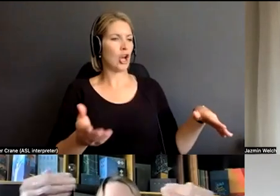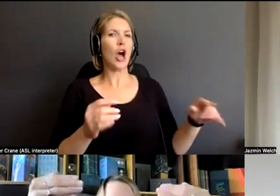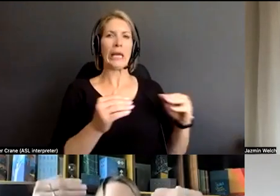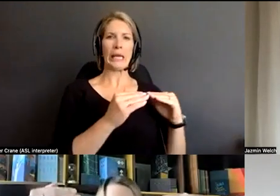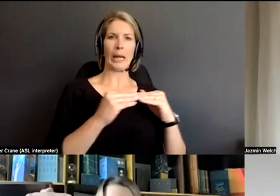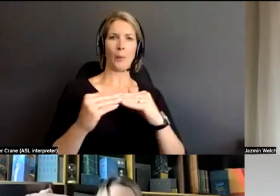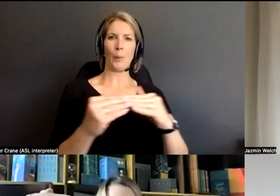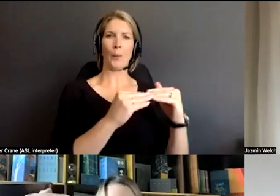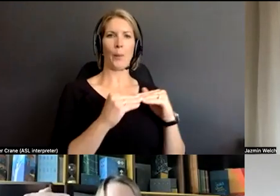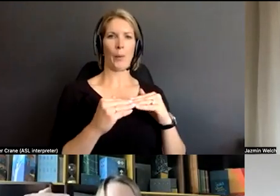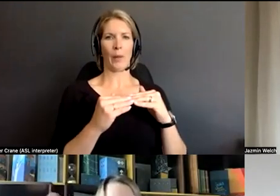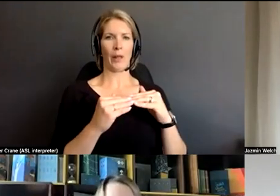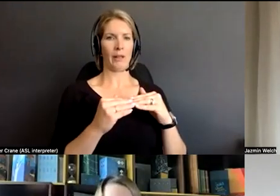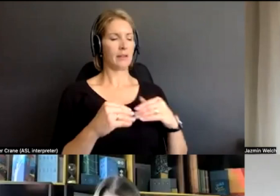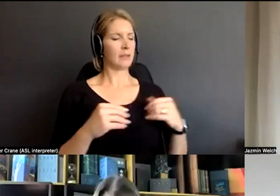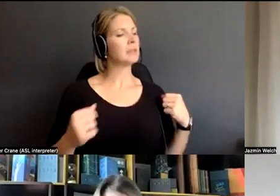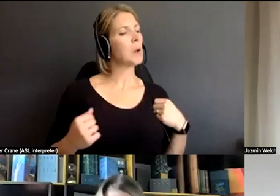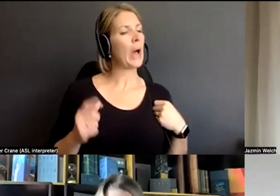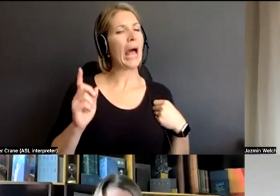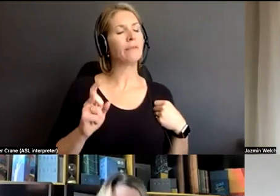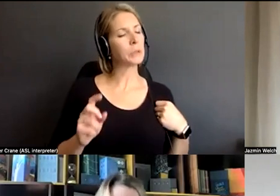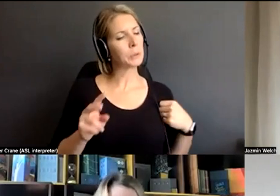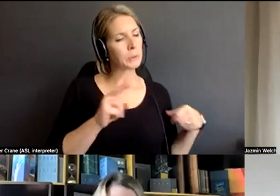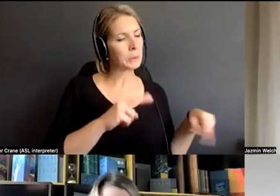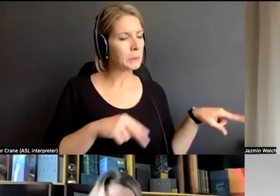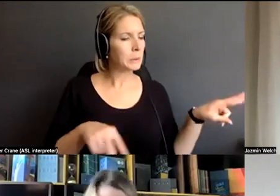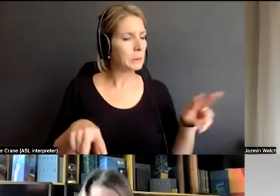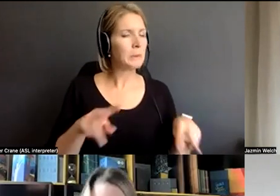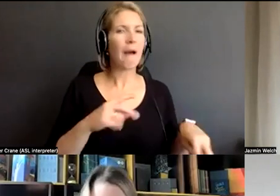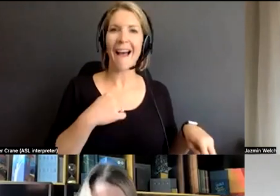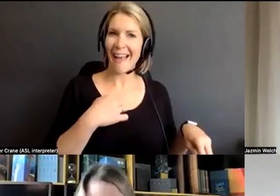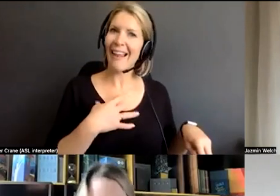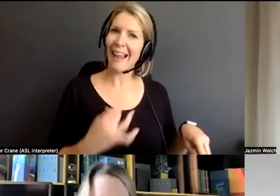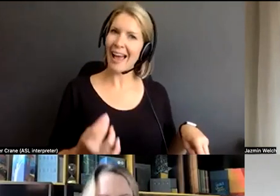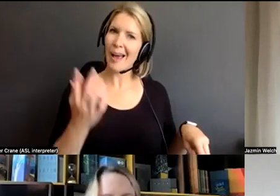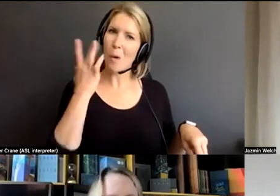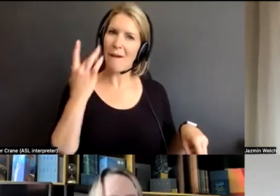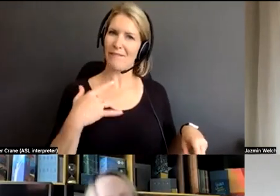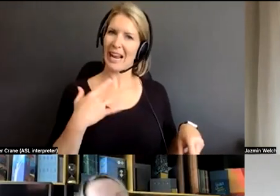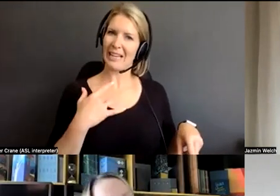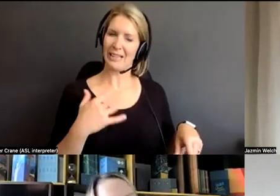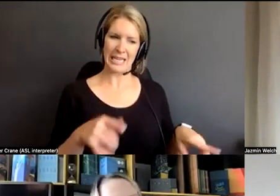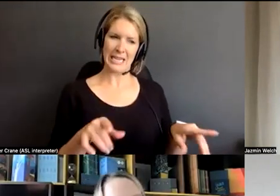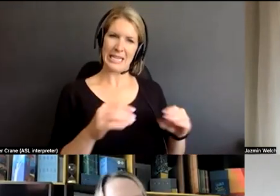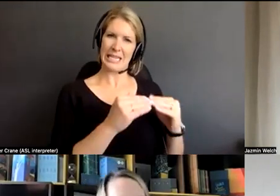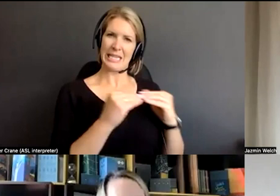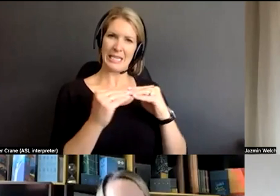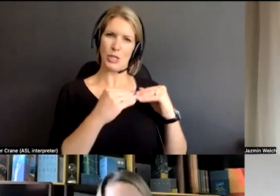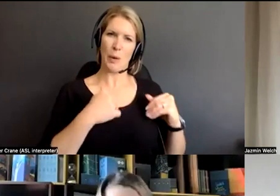presented right for me. I have to seek it out basically down there. I think that's really